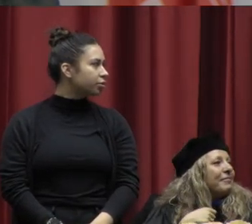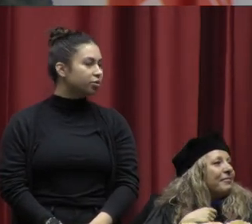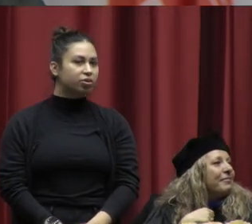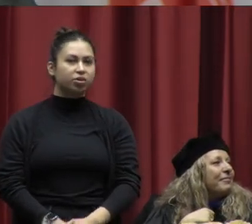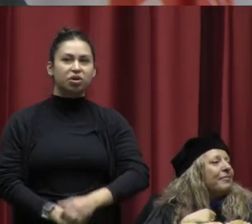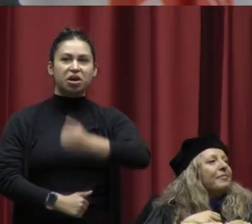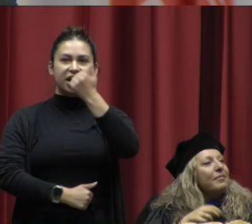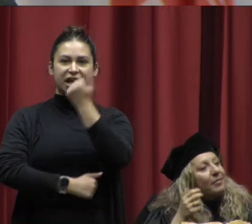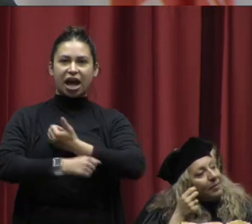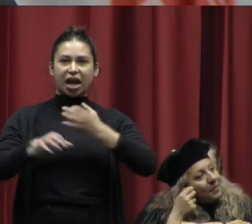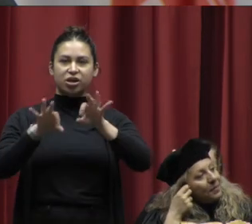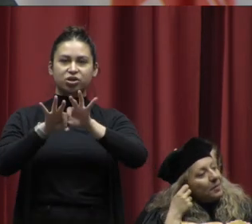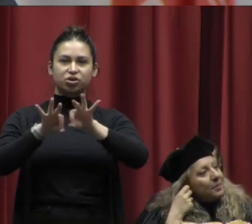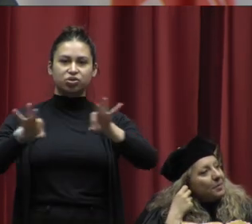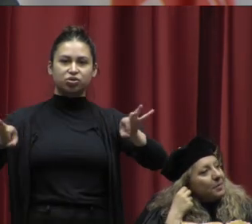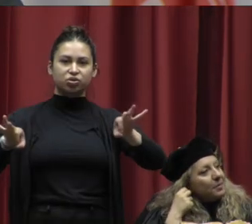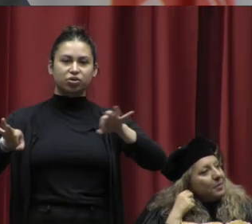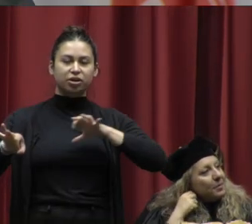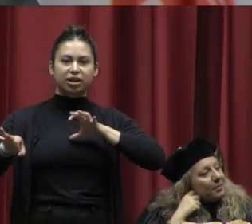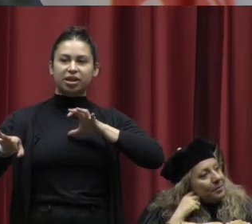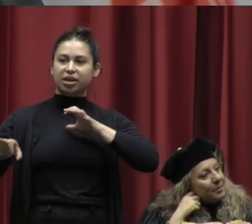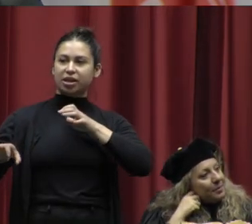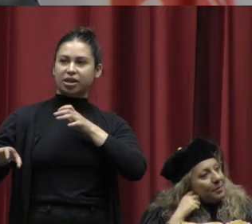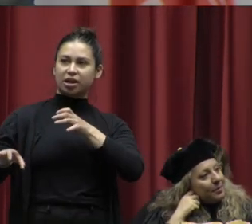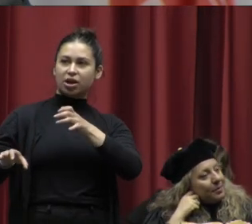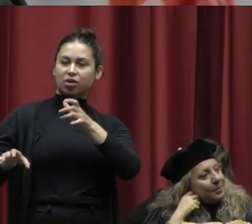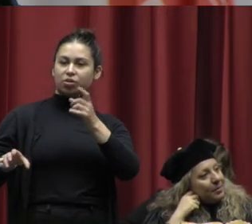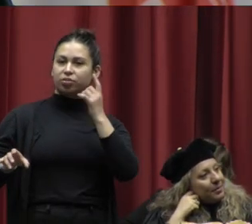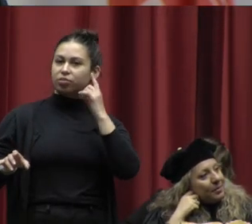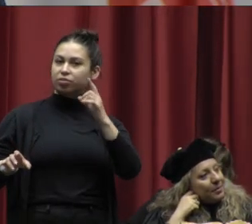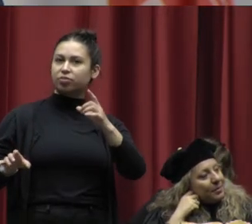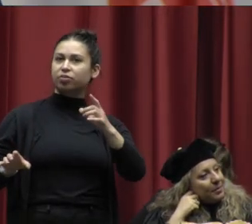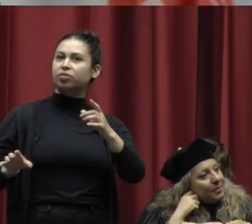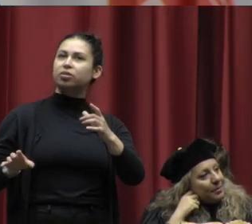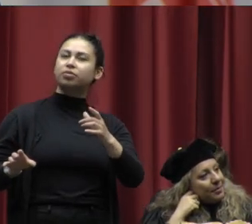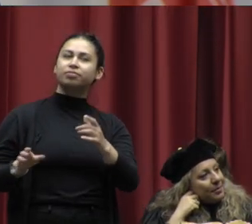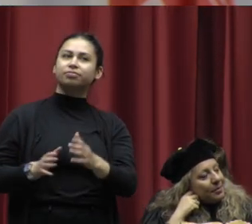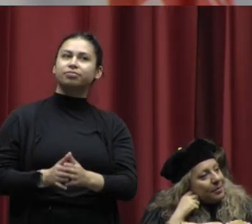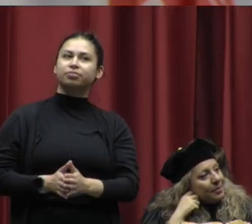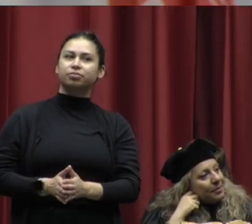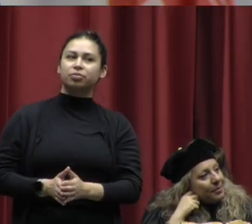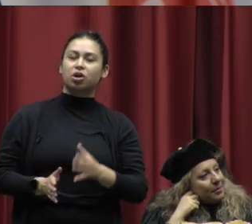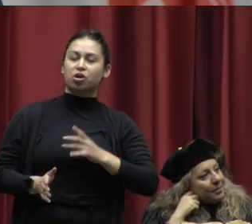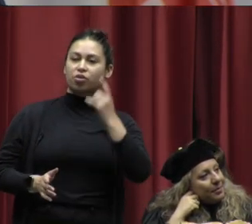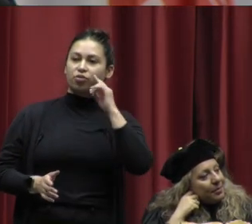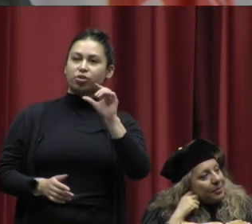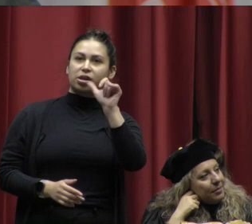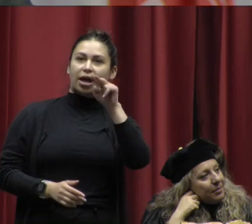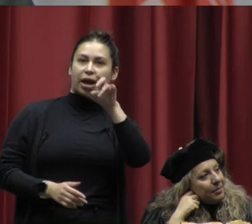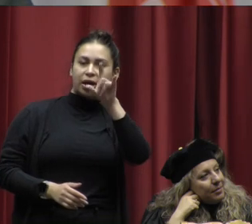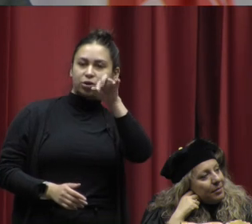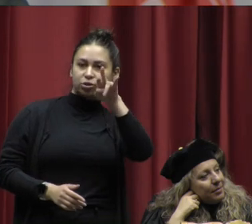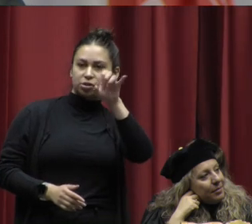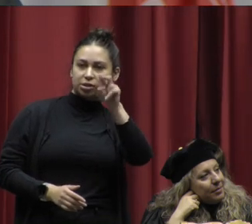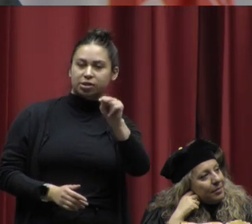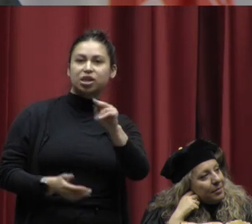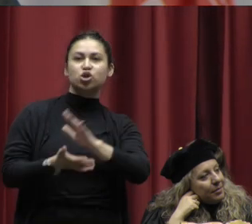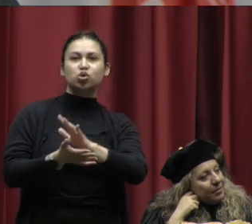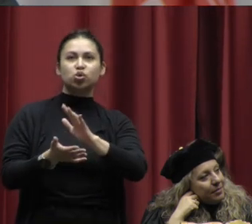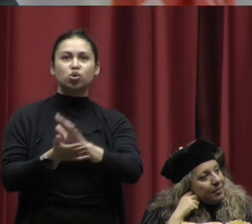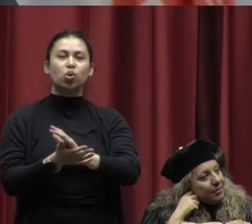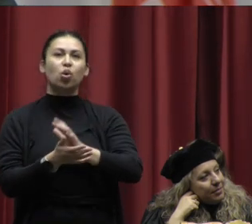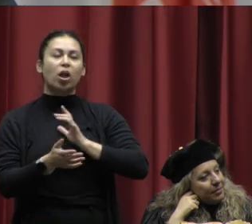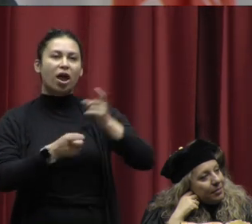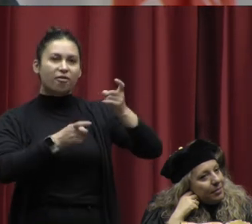Each degree recipient will receive a diploma cover as a gift from the Anderson School of Management to welcome them to